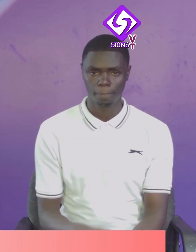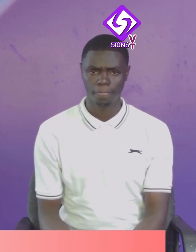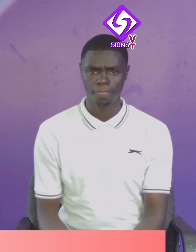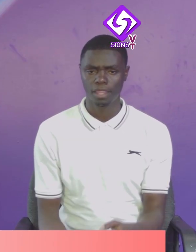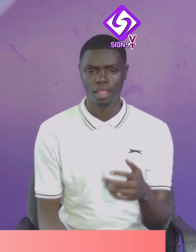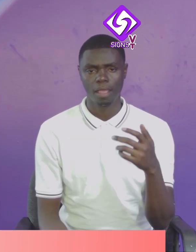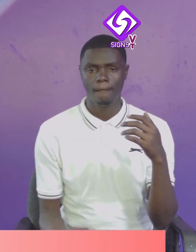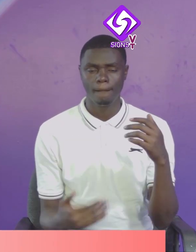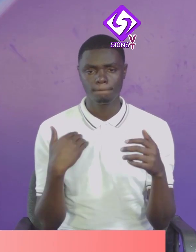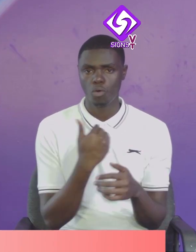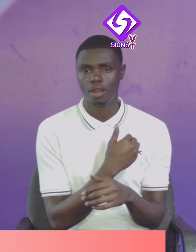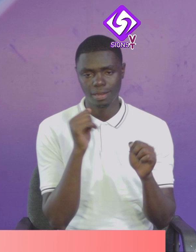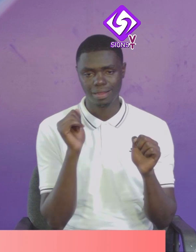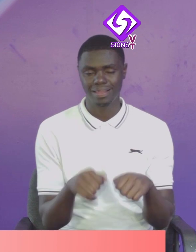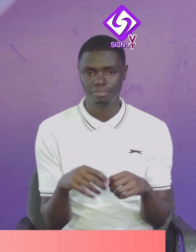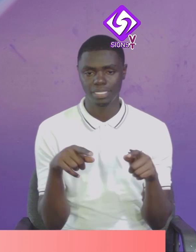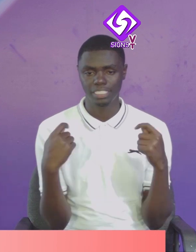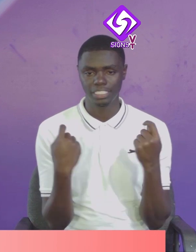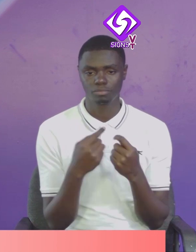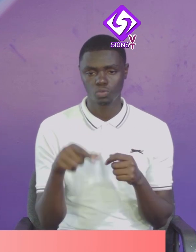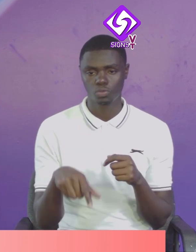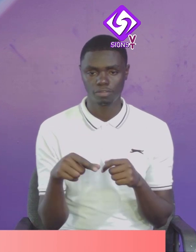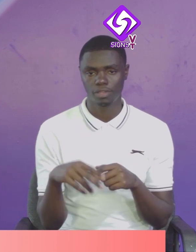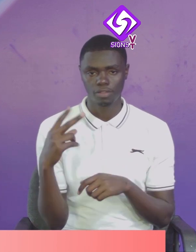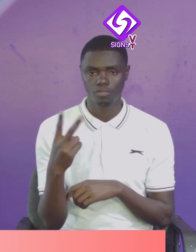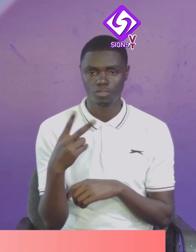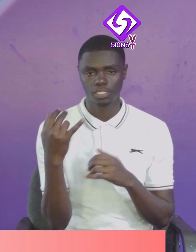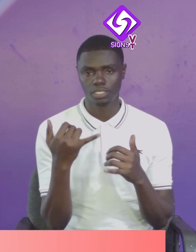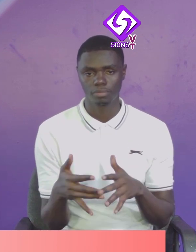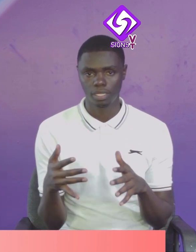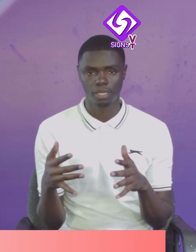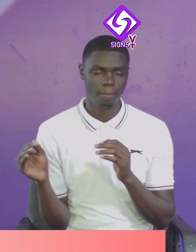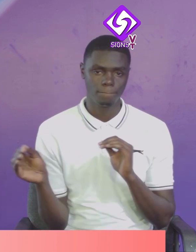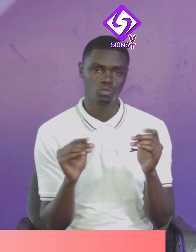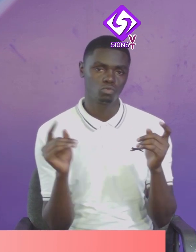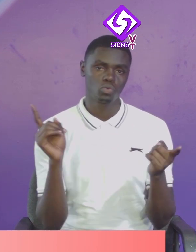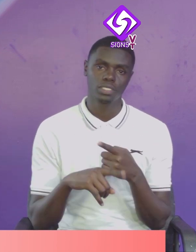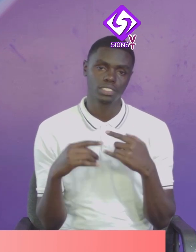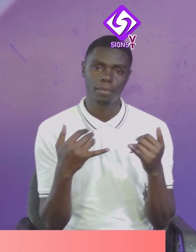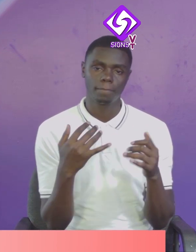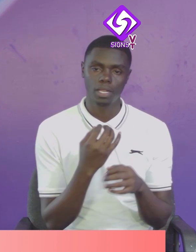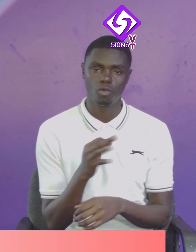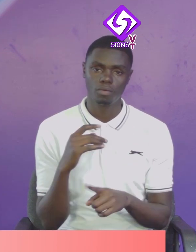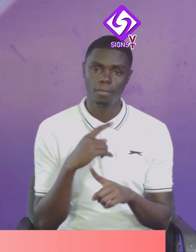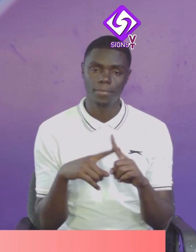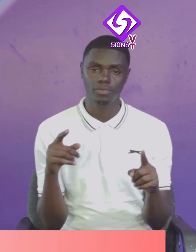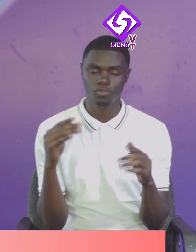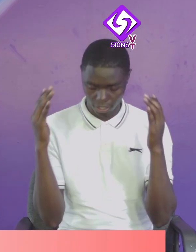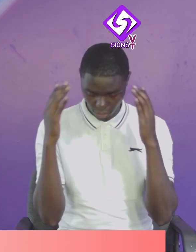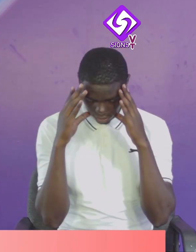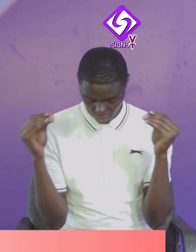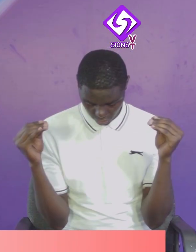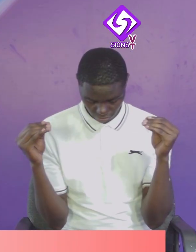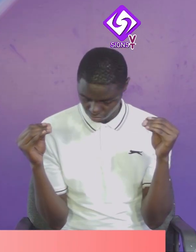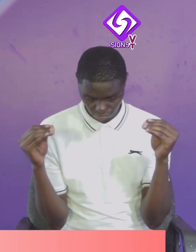Poland will be the team to qualify the second place ahead and move towards the playoffs. But for Netherlands, they